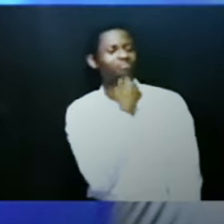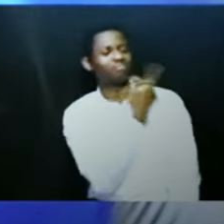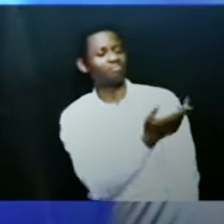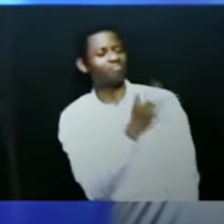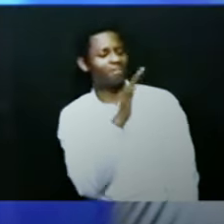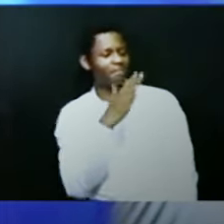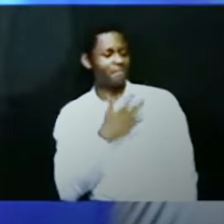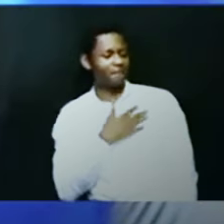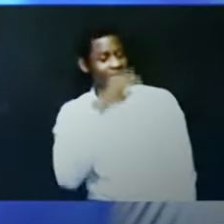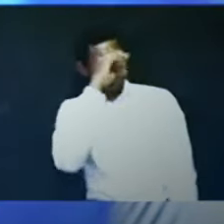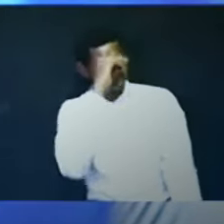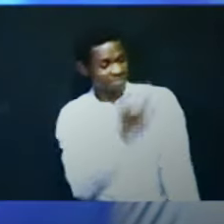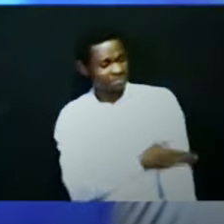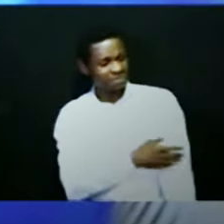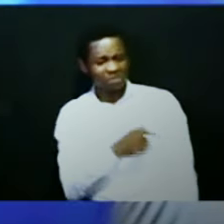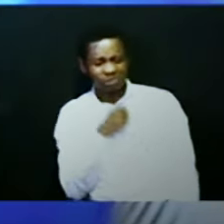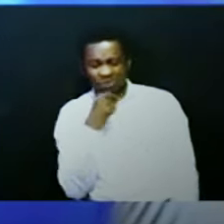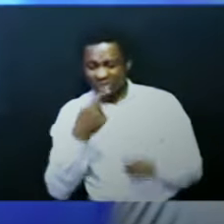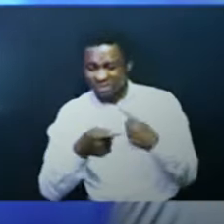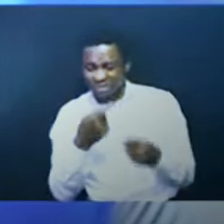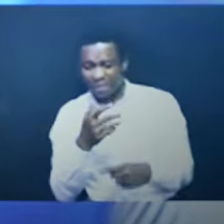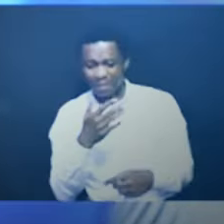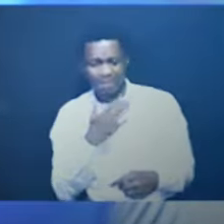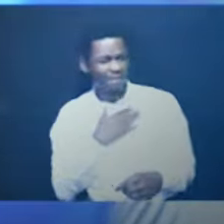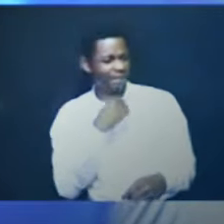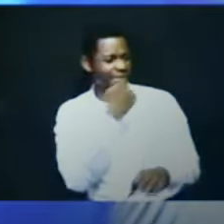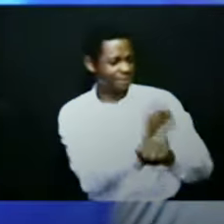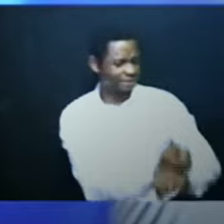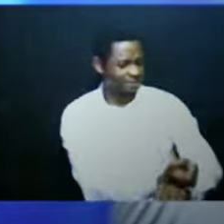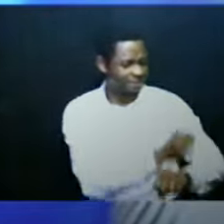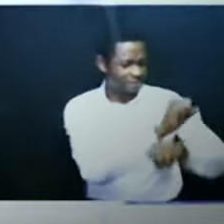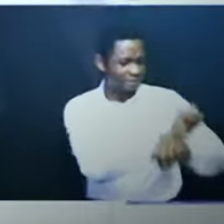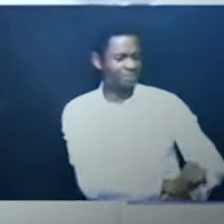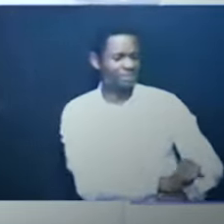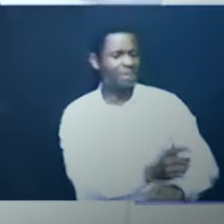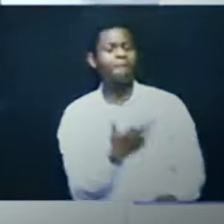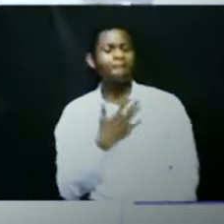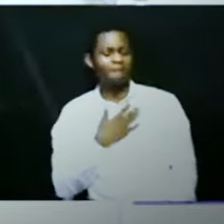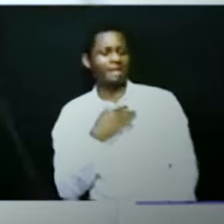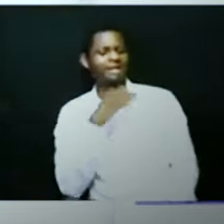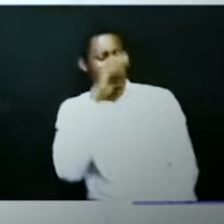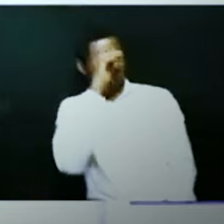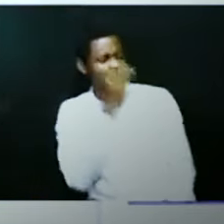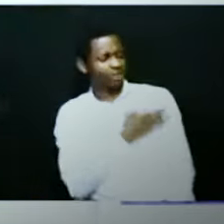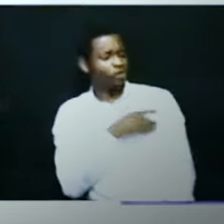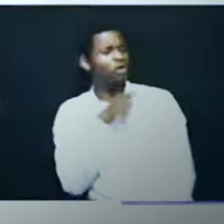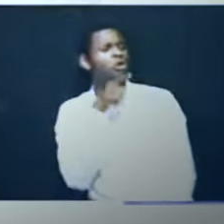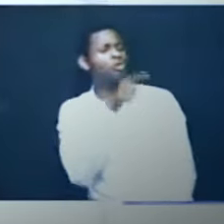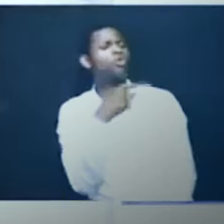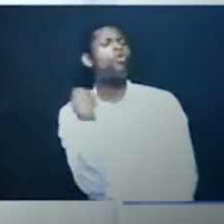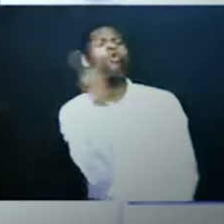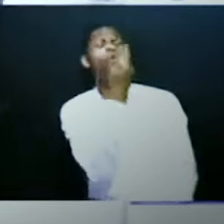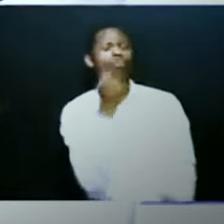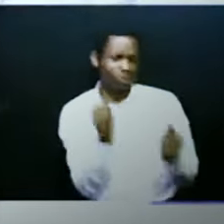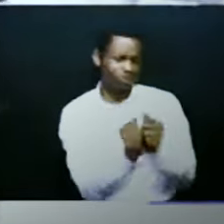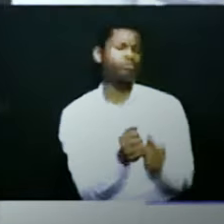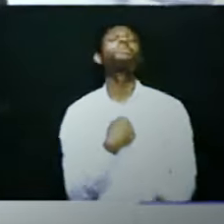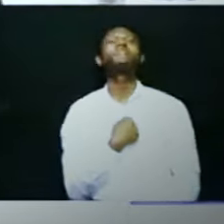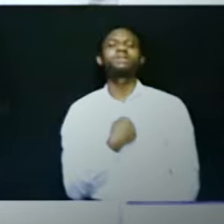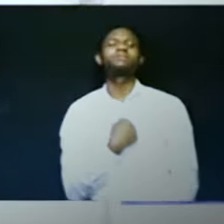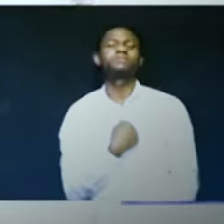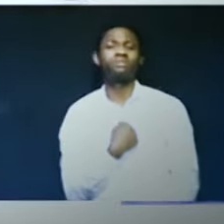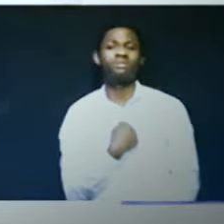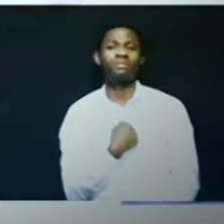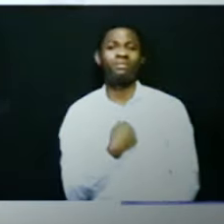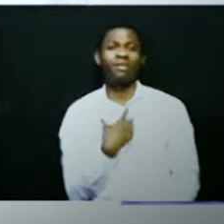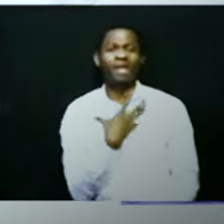slave. Hey, anya makoa. The father said. Eja no se. You are always with me. Da woman change.